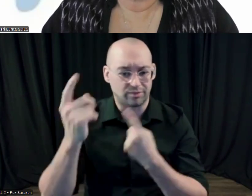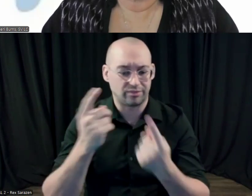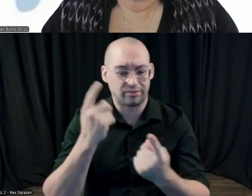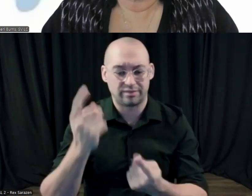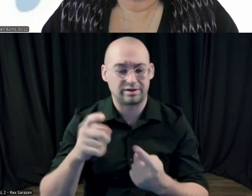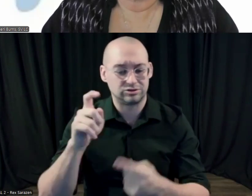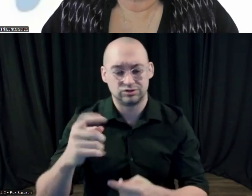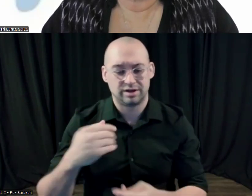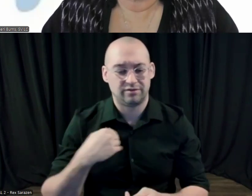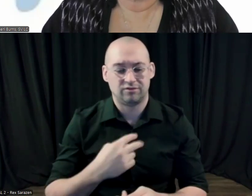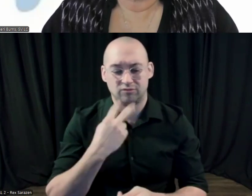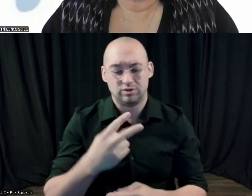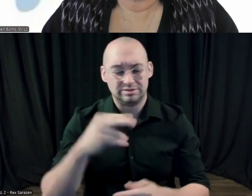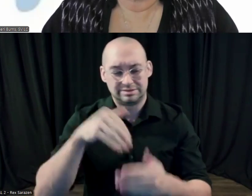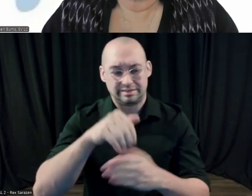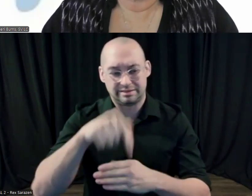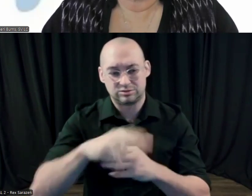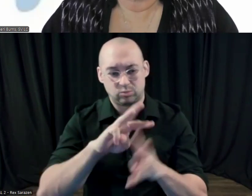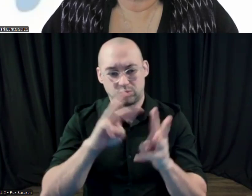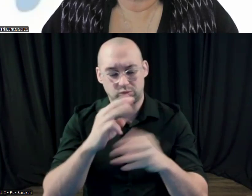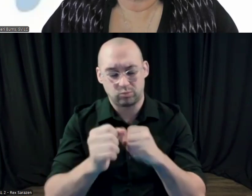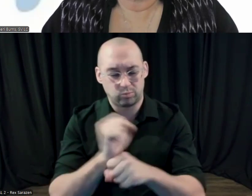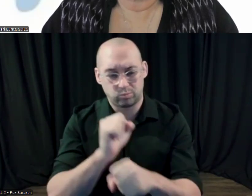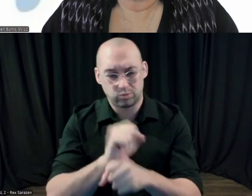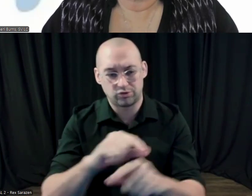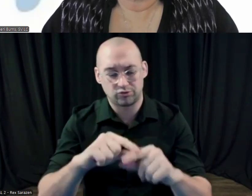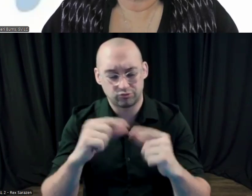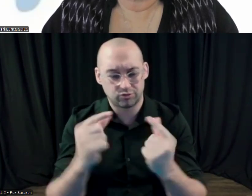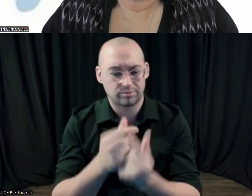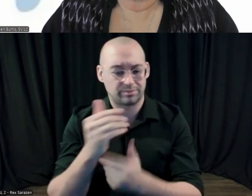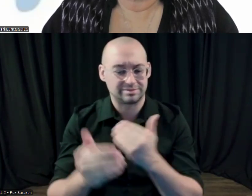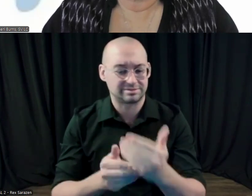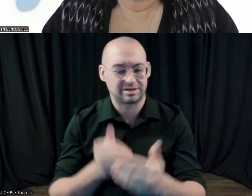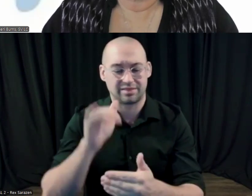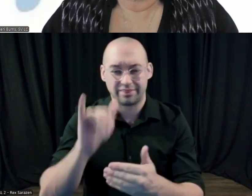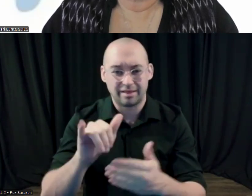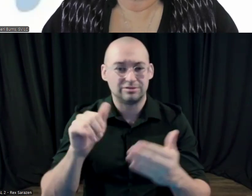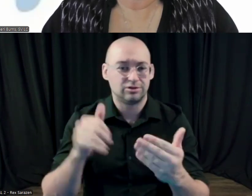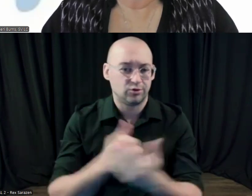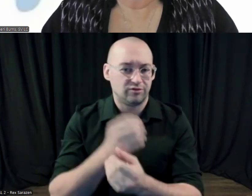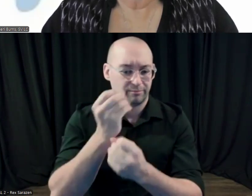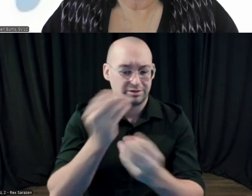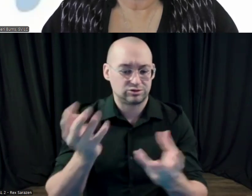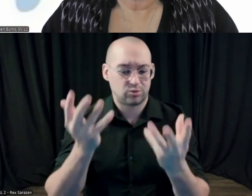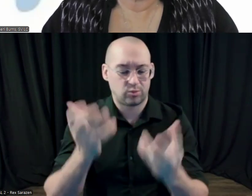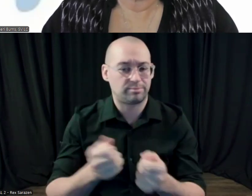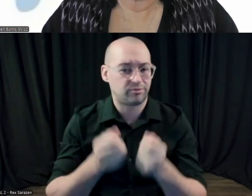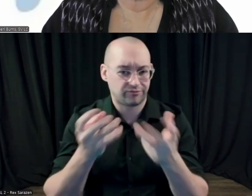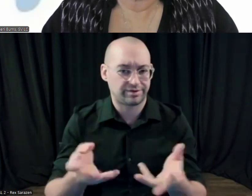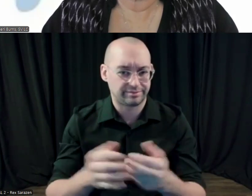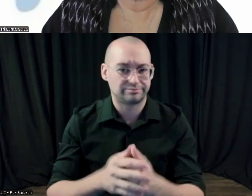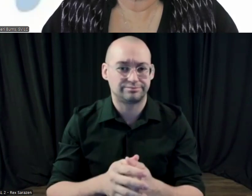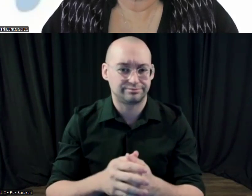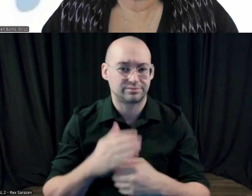voice in this work group process. So really, that's the update I wanted to provide. Appreciate the